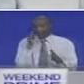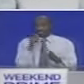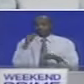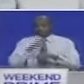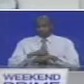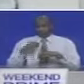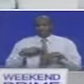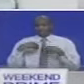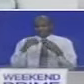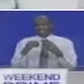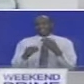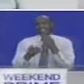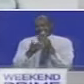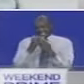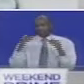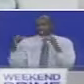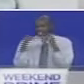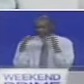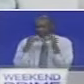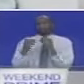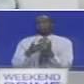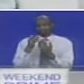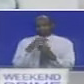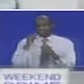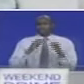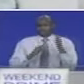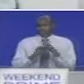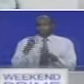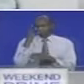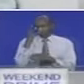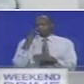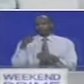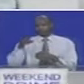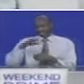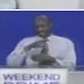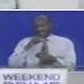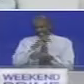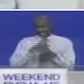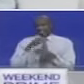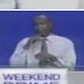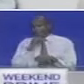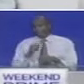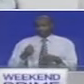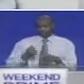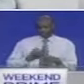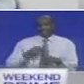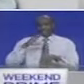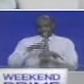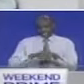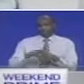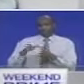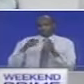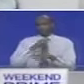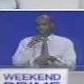will be treated equally, stating that the top four candidates from every district, male and female, will get places in